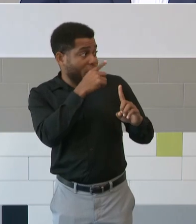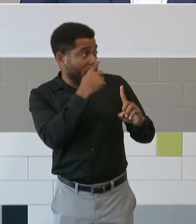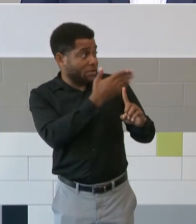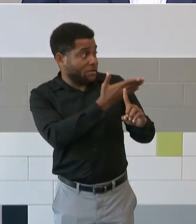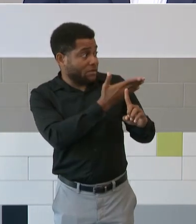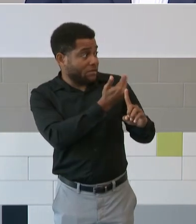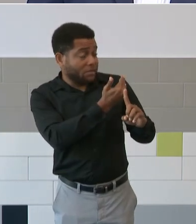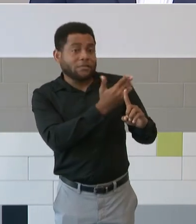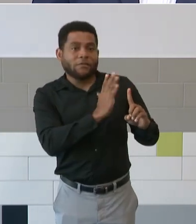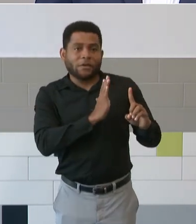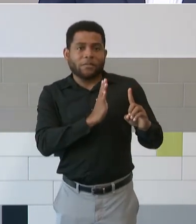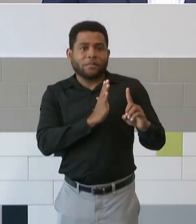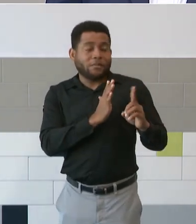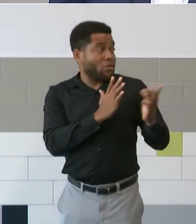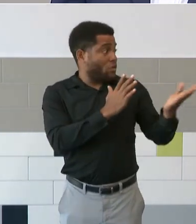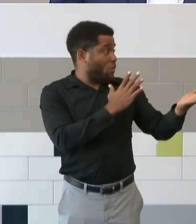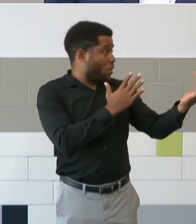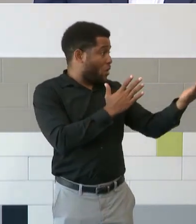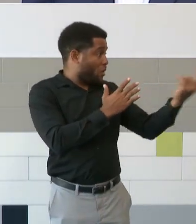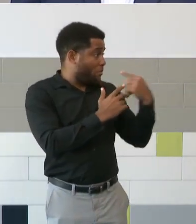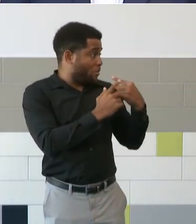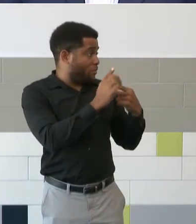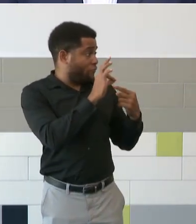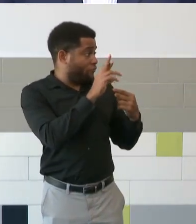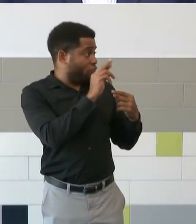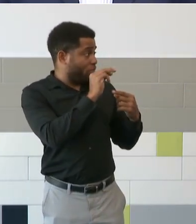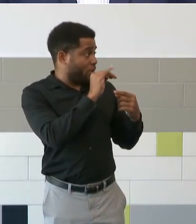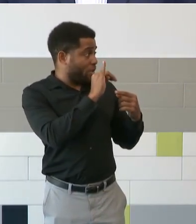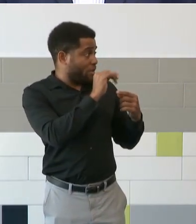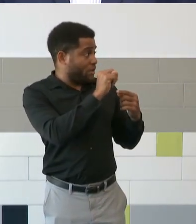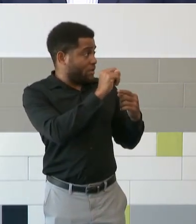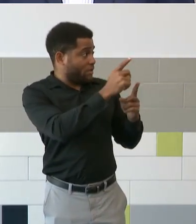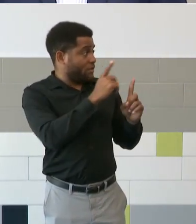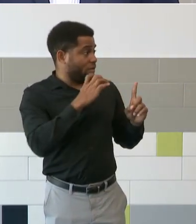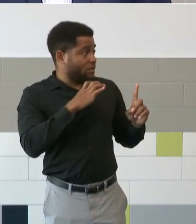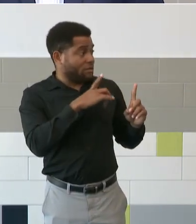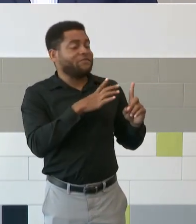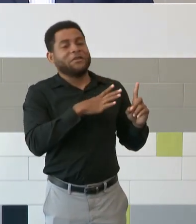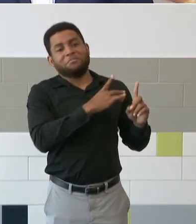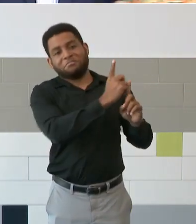to the, look, up to you. Yep, yep, yep.